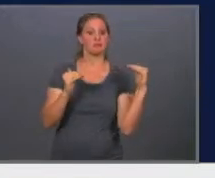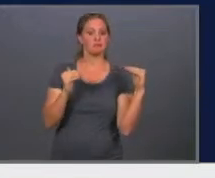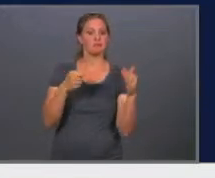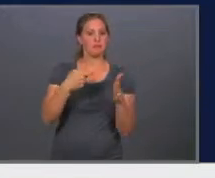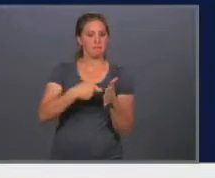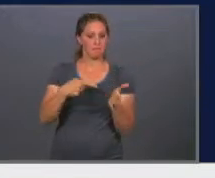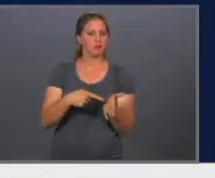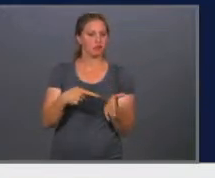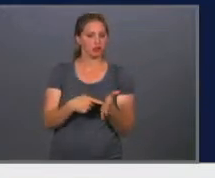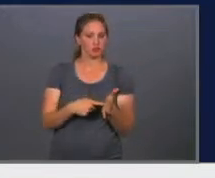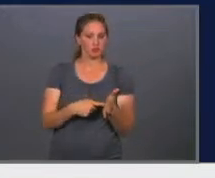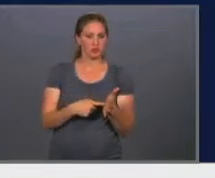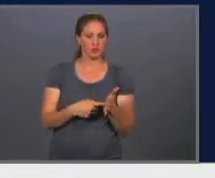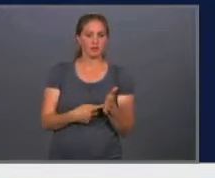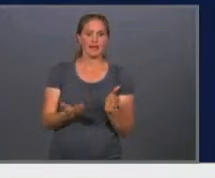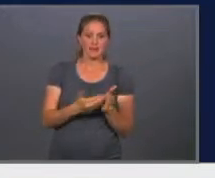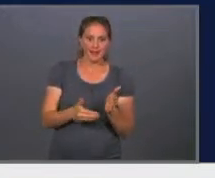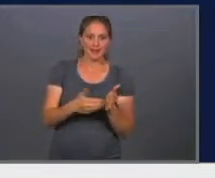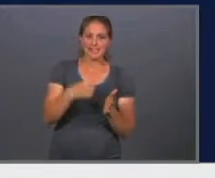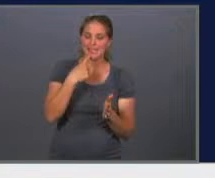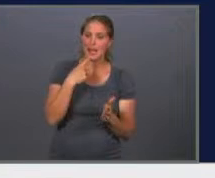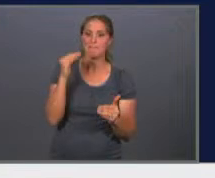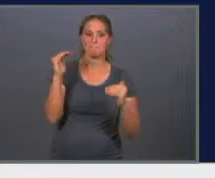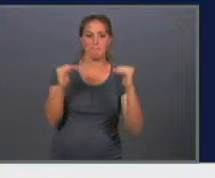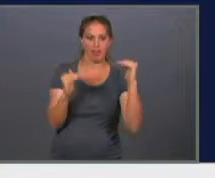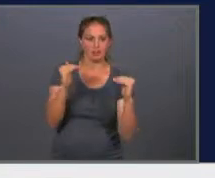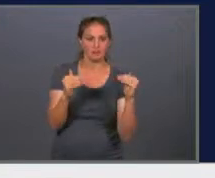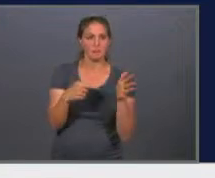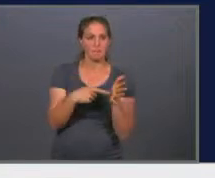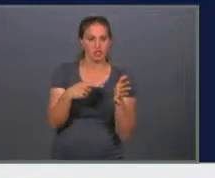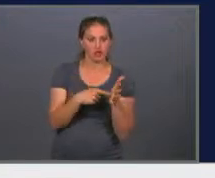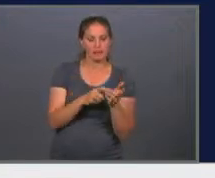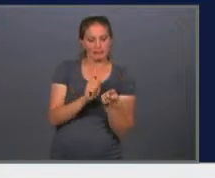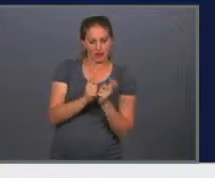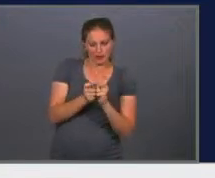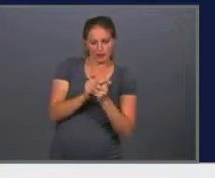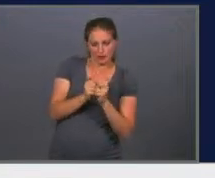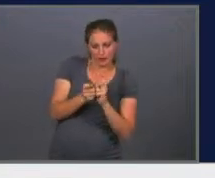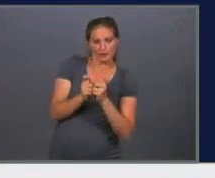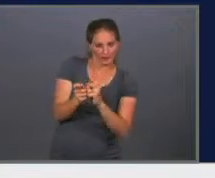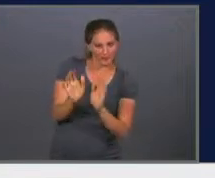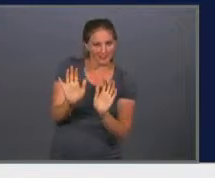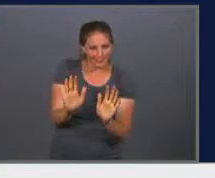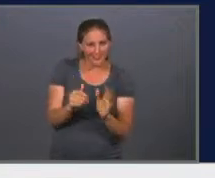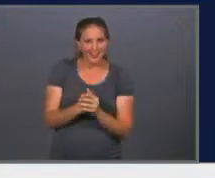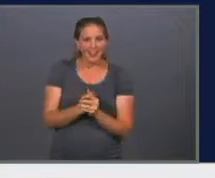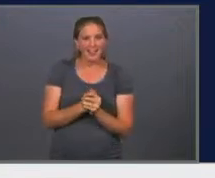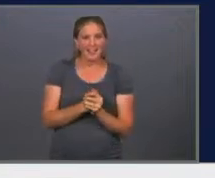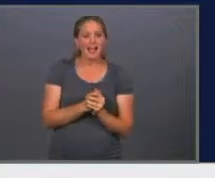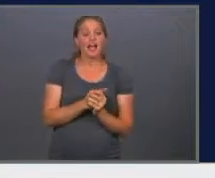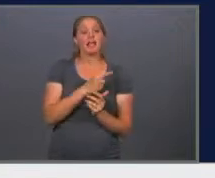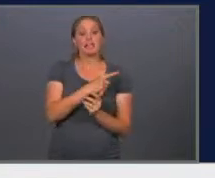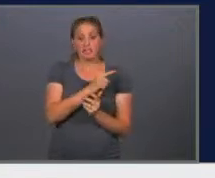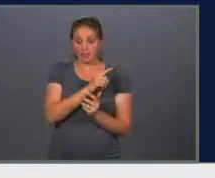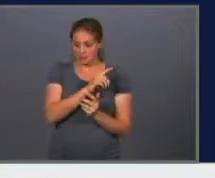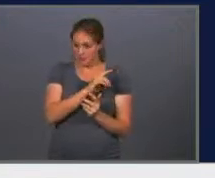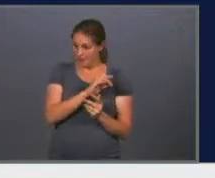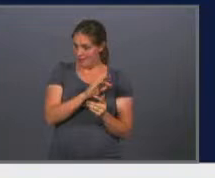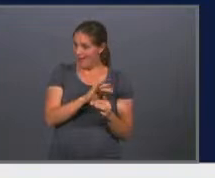repeatedly proposed balanced budget amendments. And he got to the highest levels of